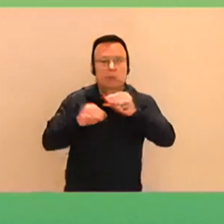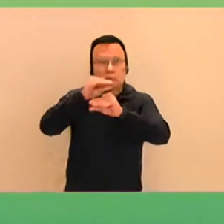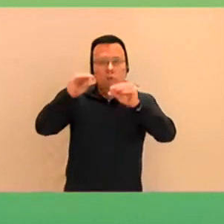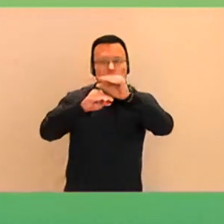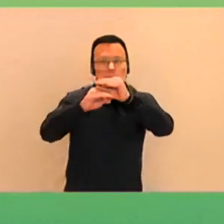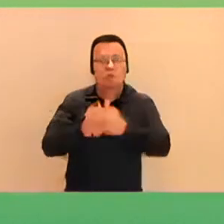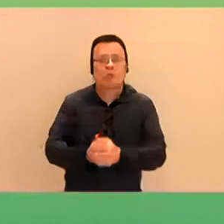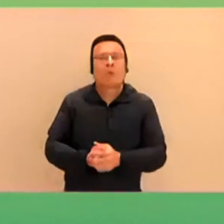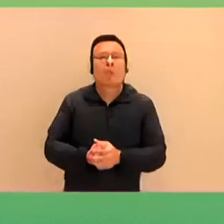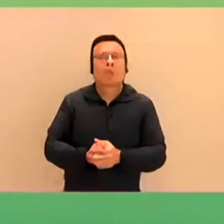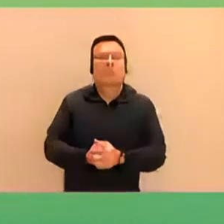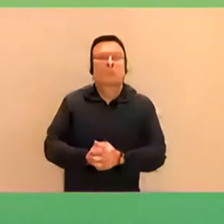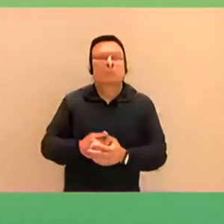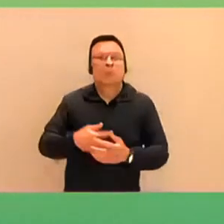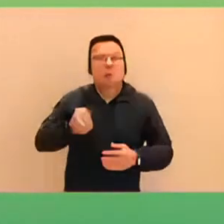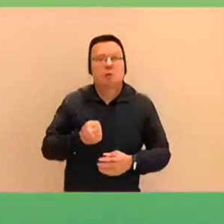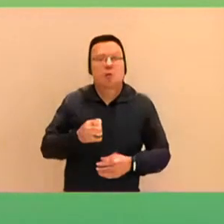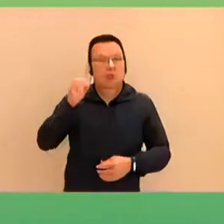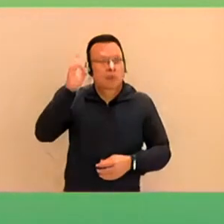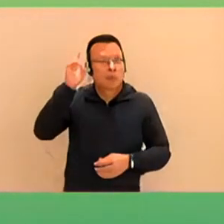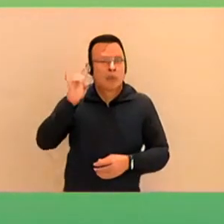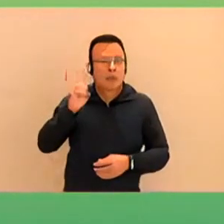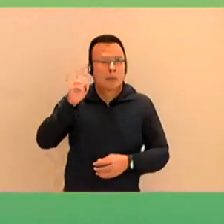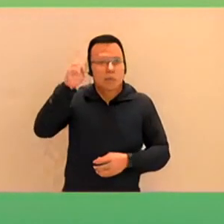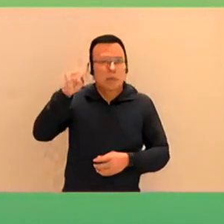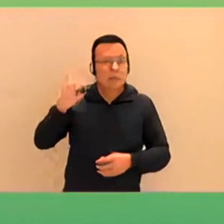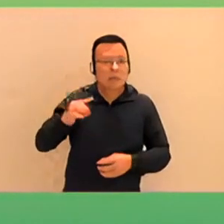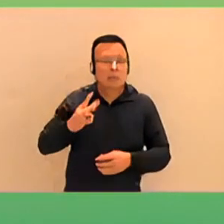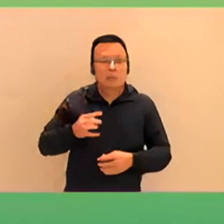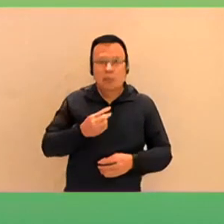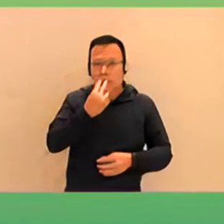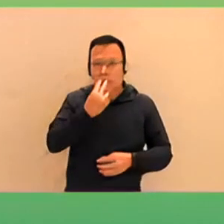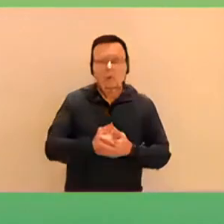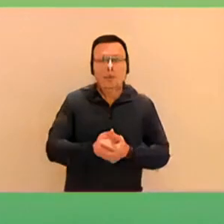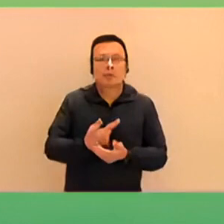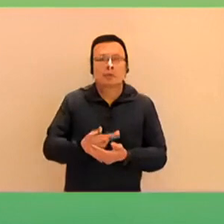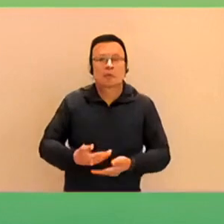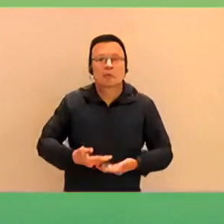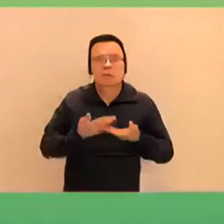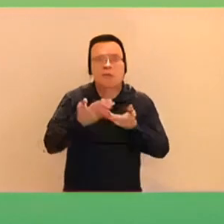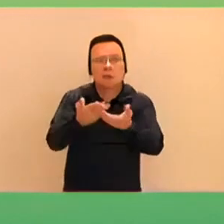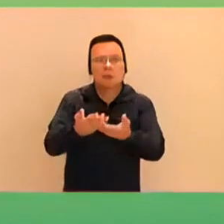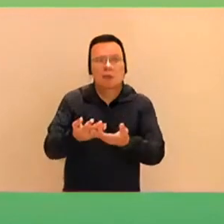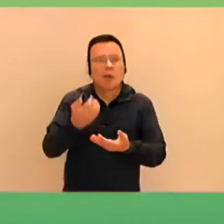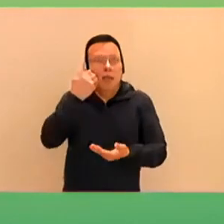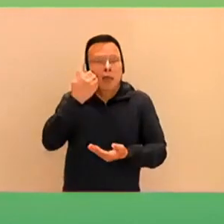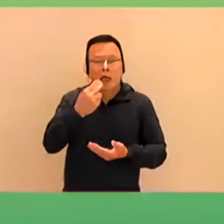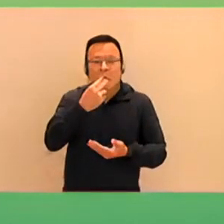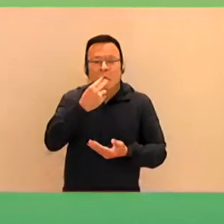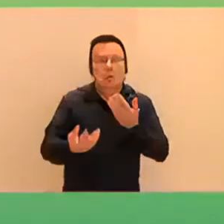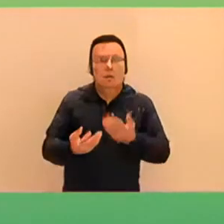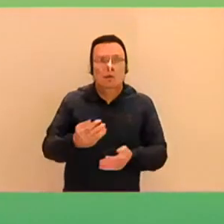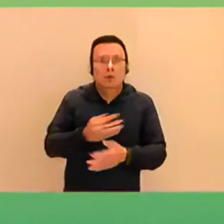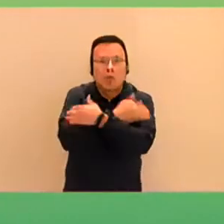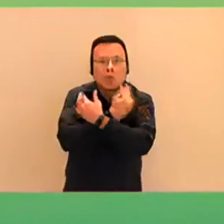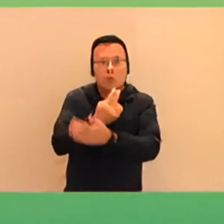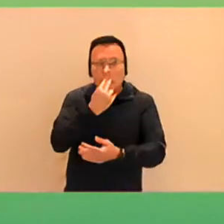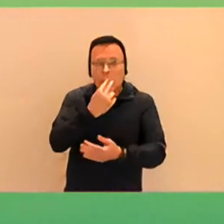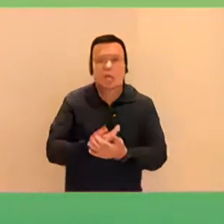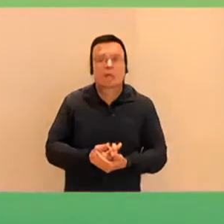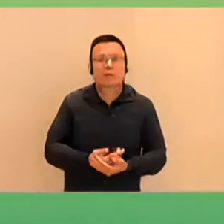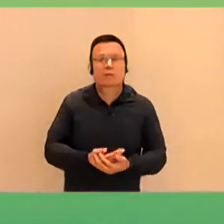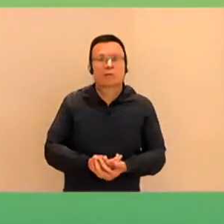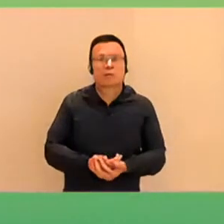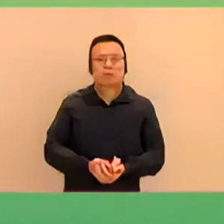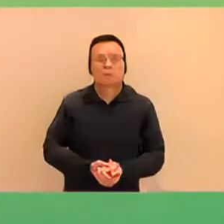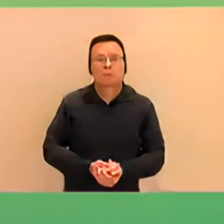to produce heat, cooling, and electricity. And so you understand it's very expensive, but it's supposed to